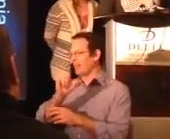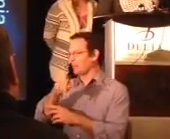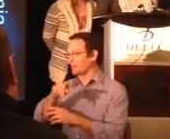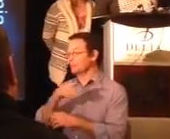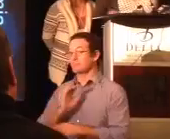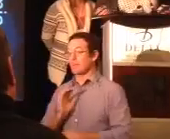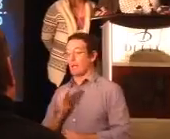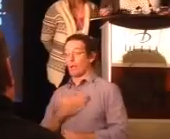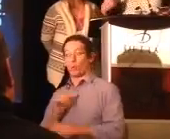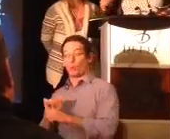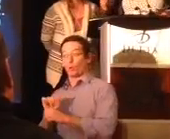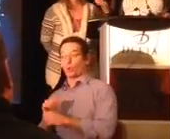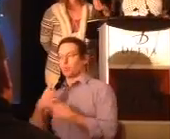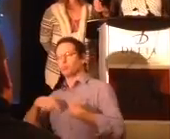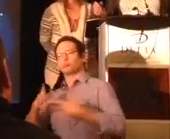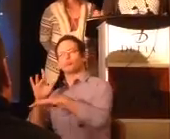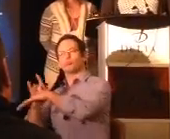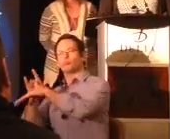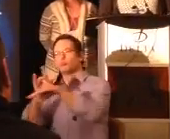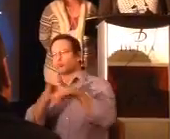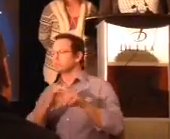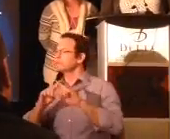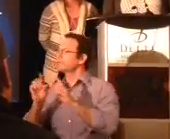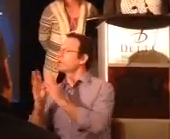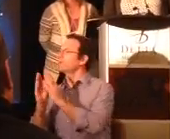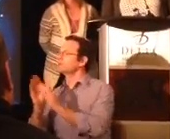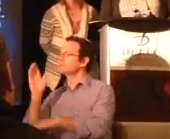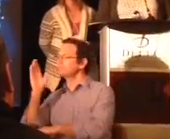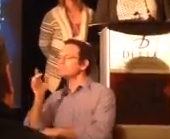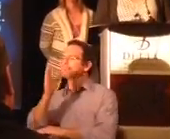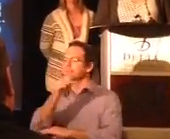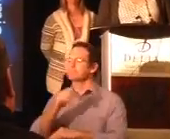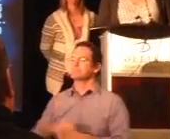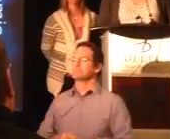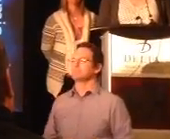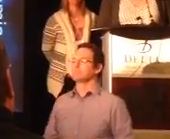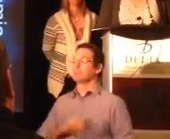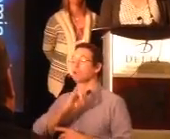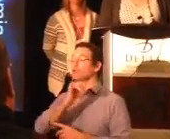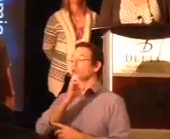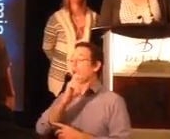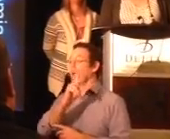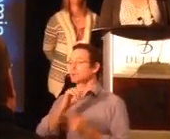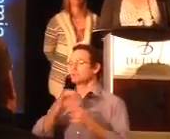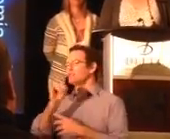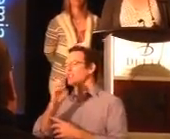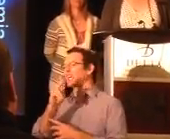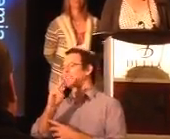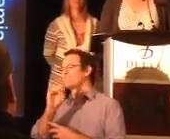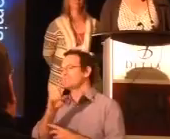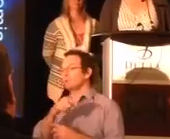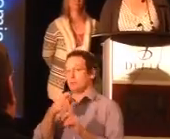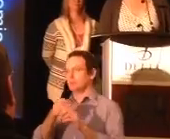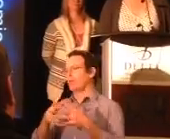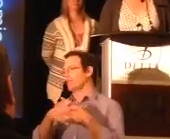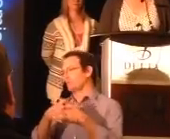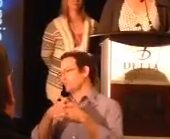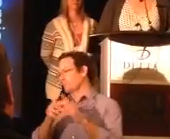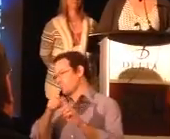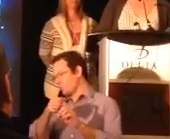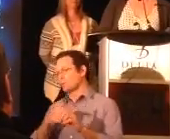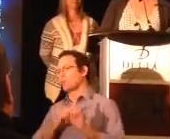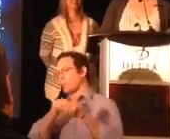academic conferences, and we started out with the support of Jack and Jackie going to the American Education Research Association in San